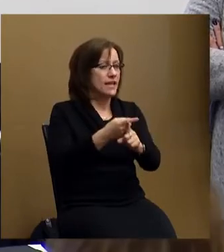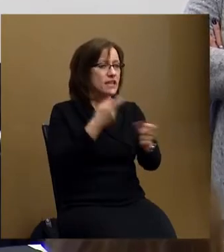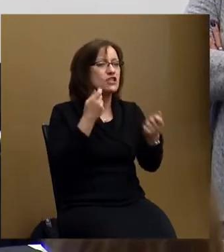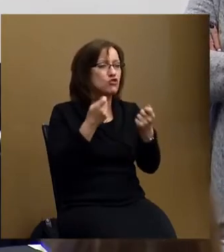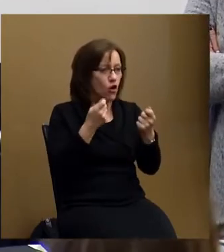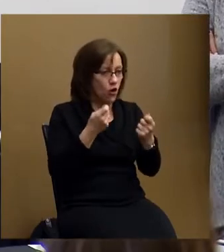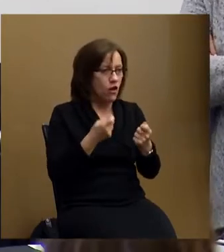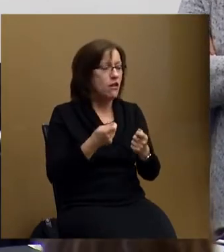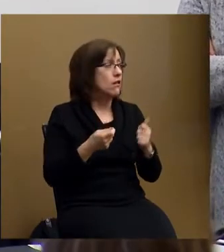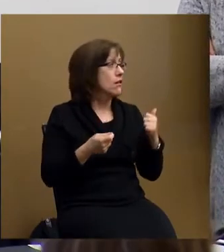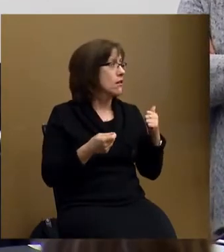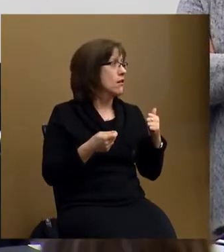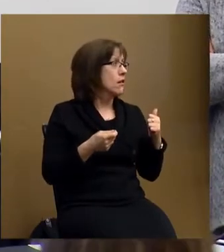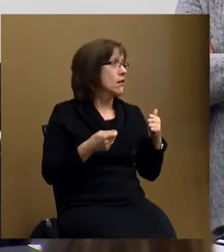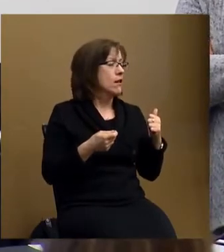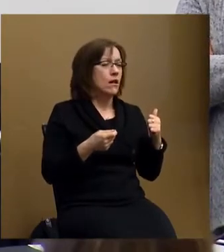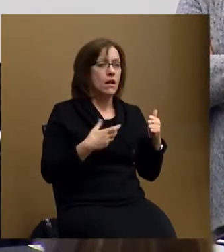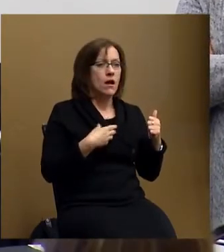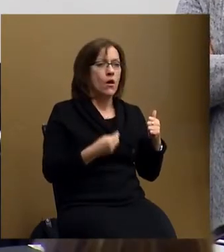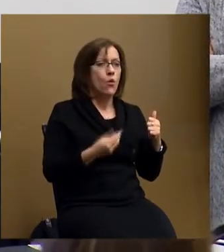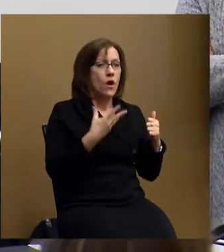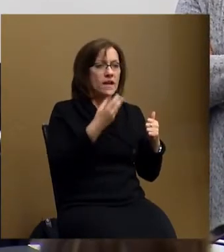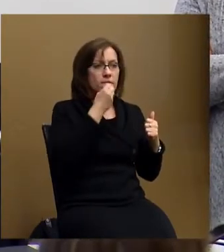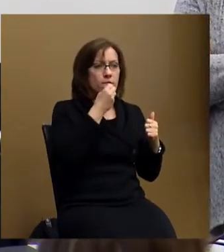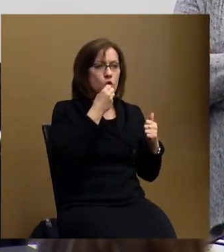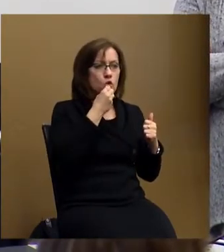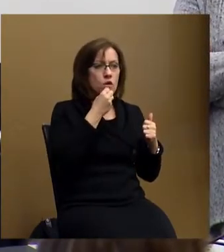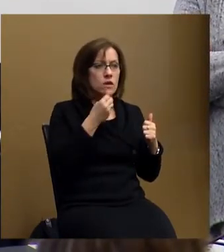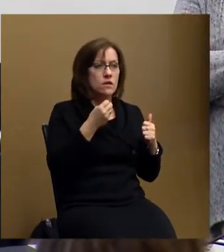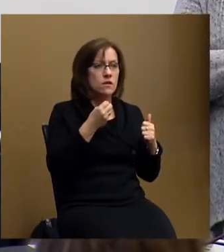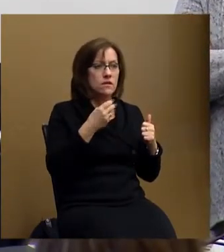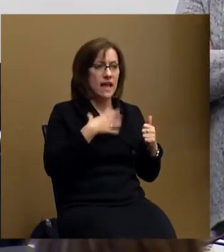Okay. Is this a white food eater?